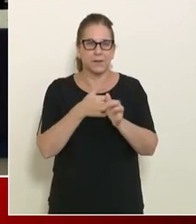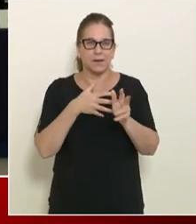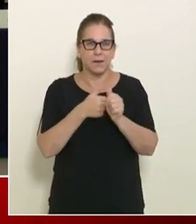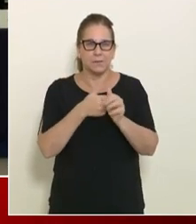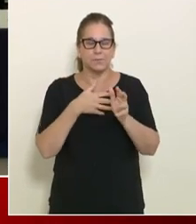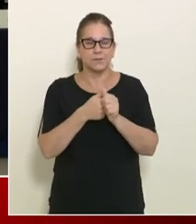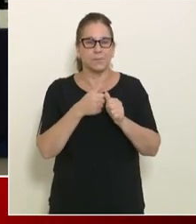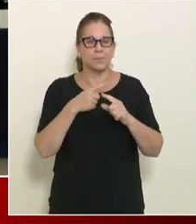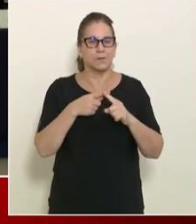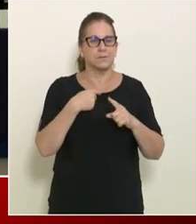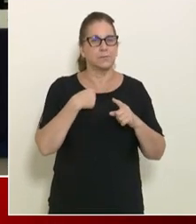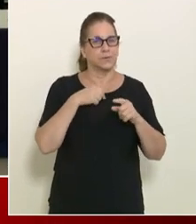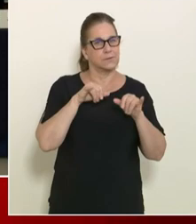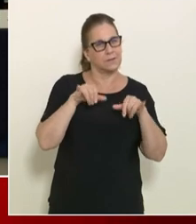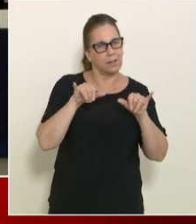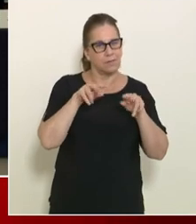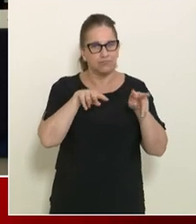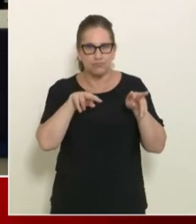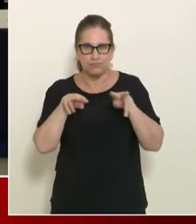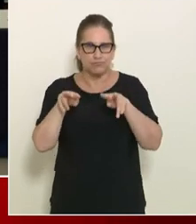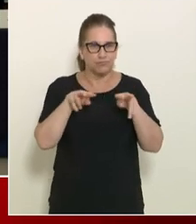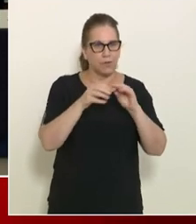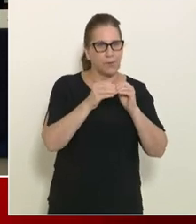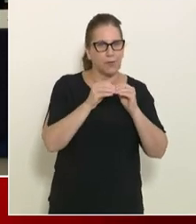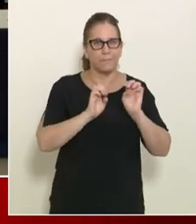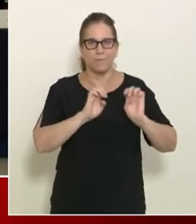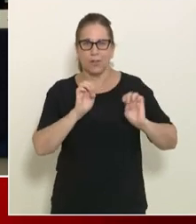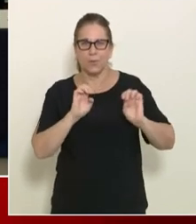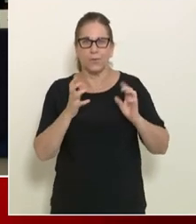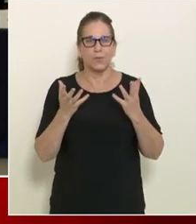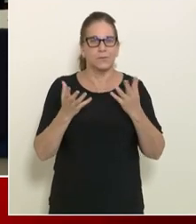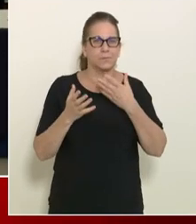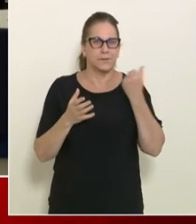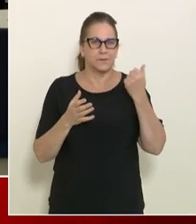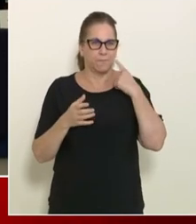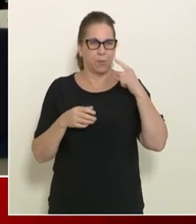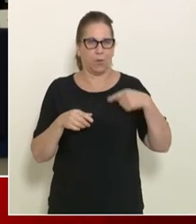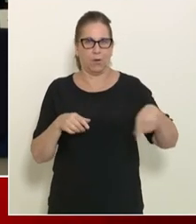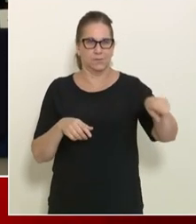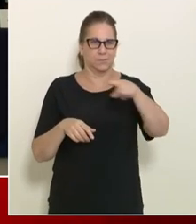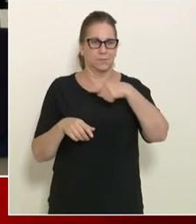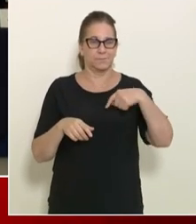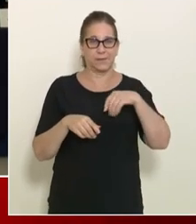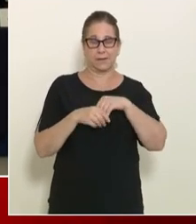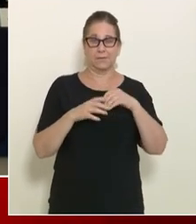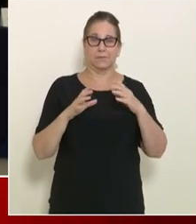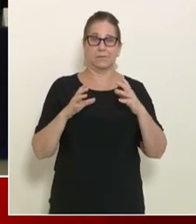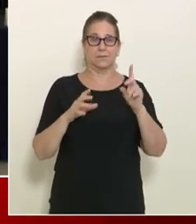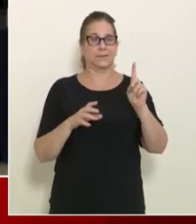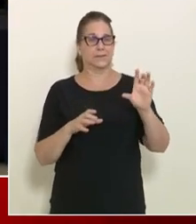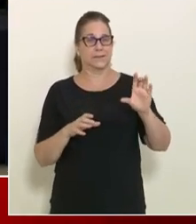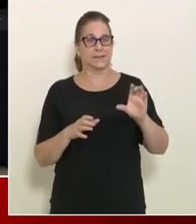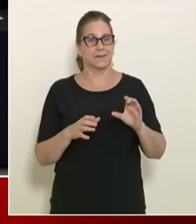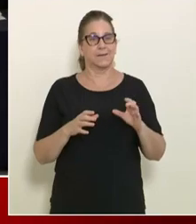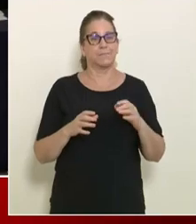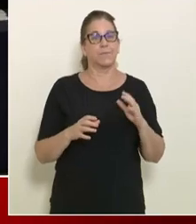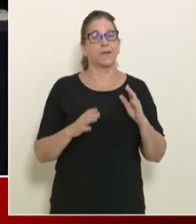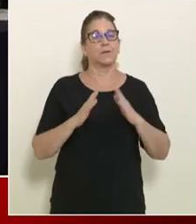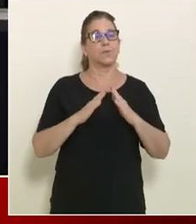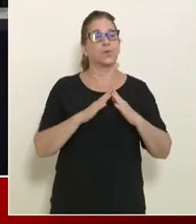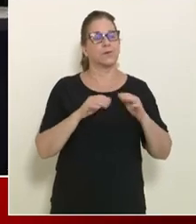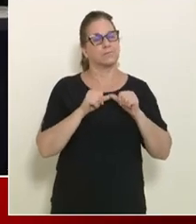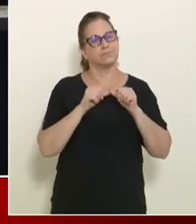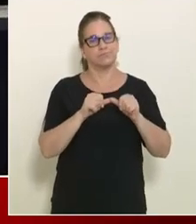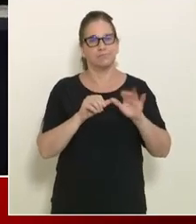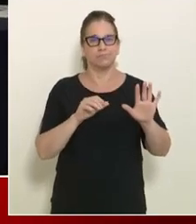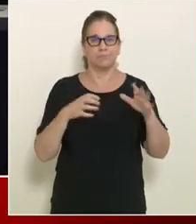we continue to respond to COVID-19 in our communities. So members of the community can continue